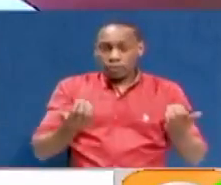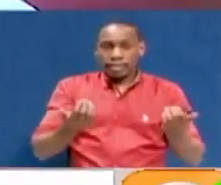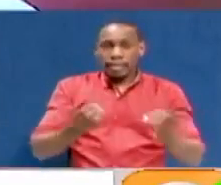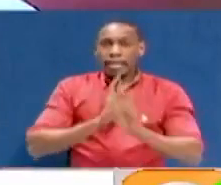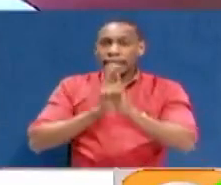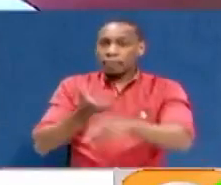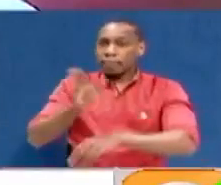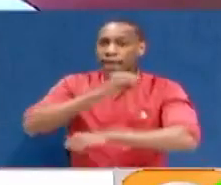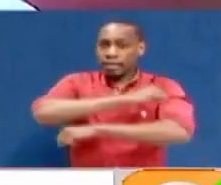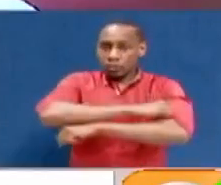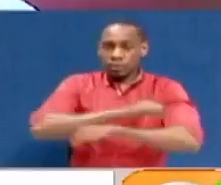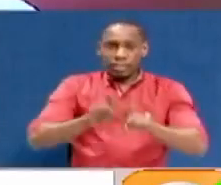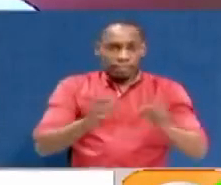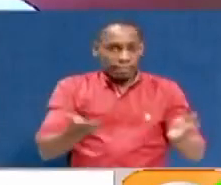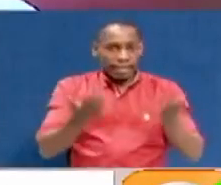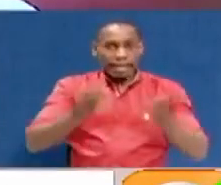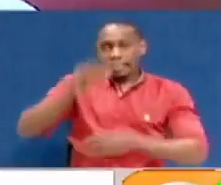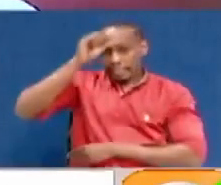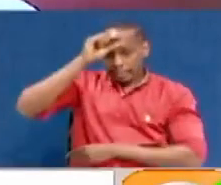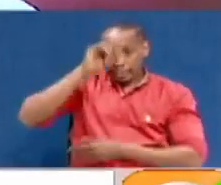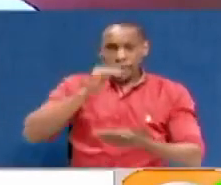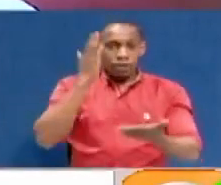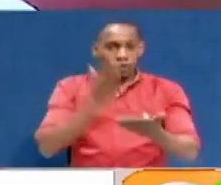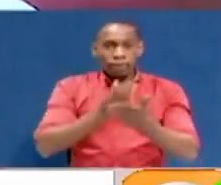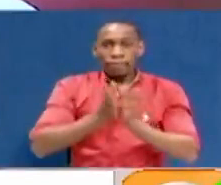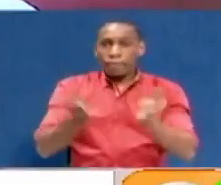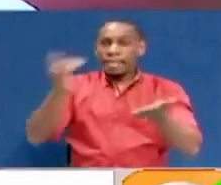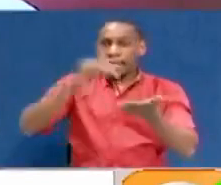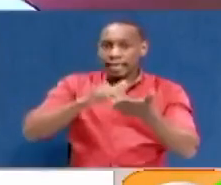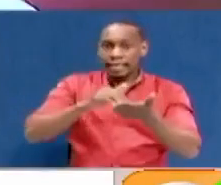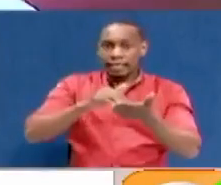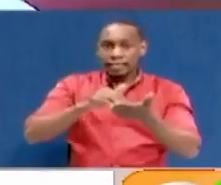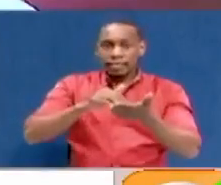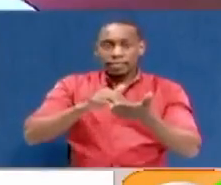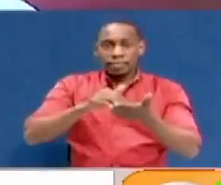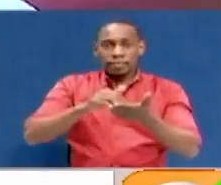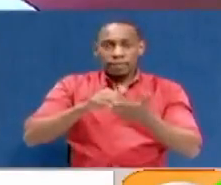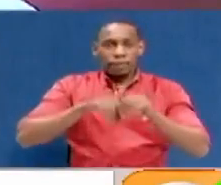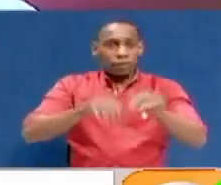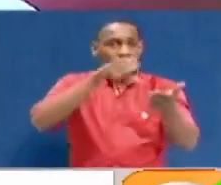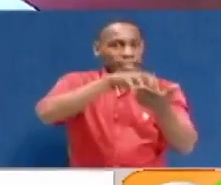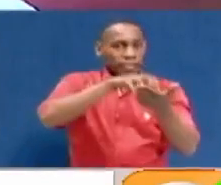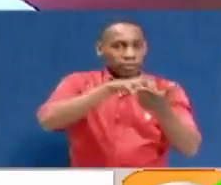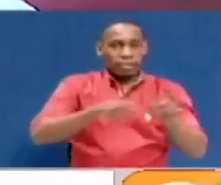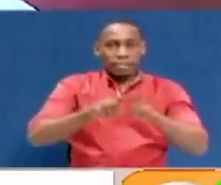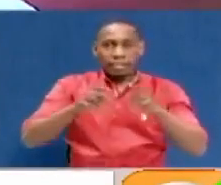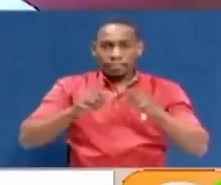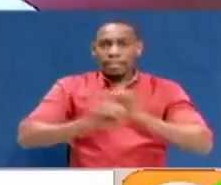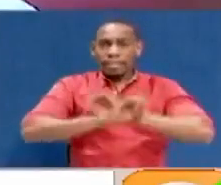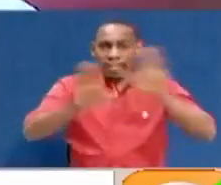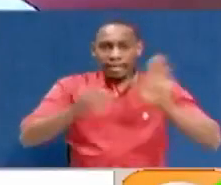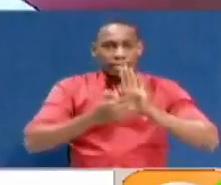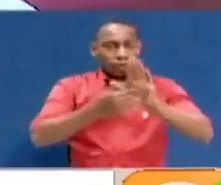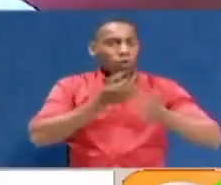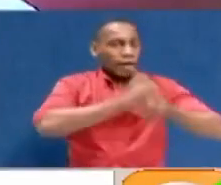can report to school, further urging the government to justify the reopening with an epidemiological pattern and to clearly